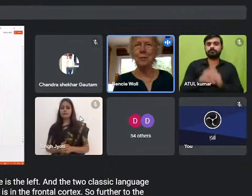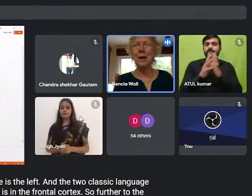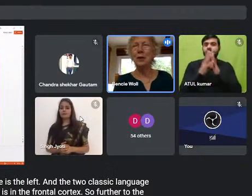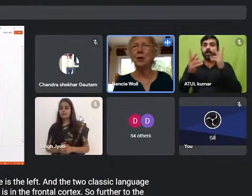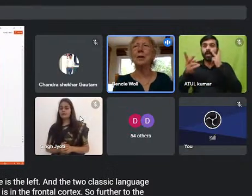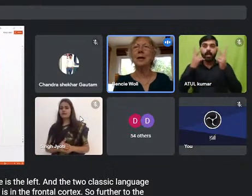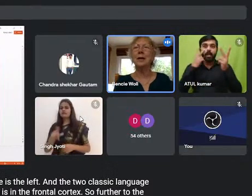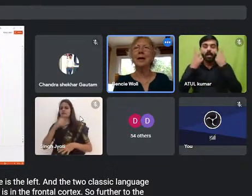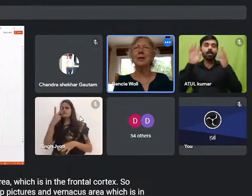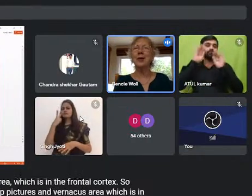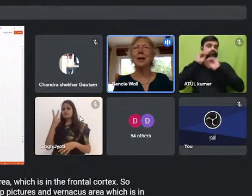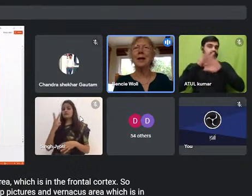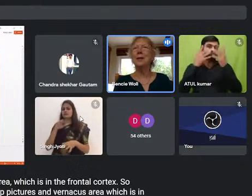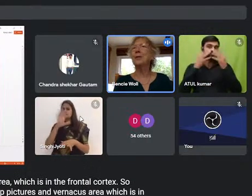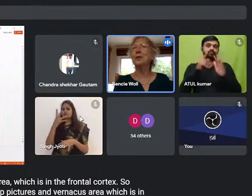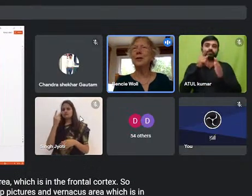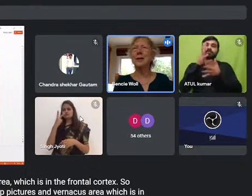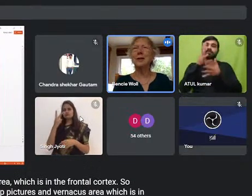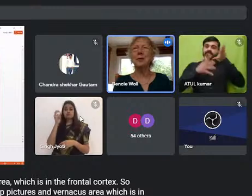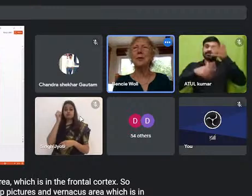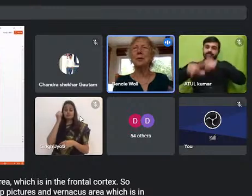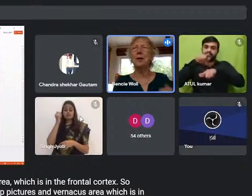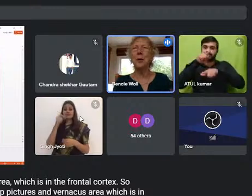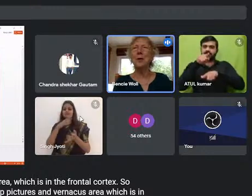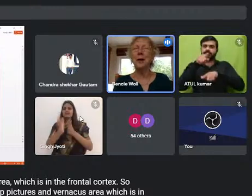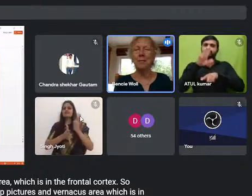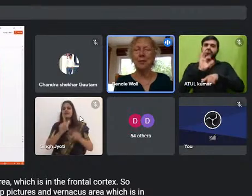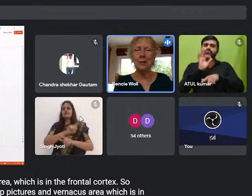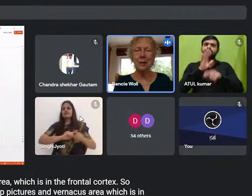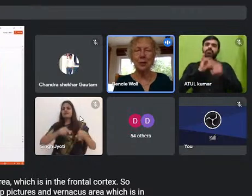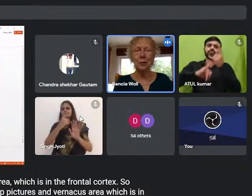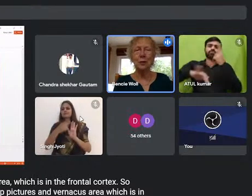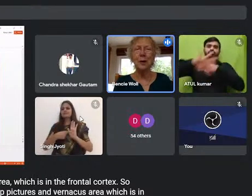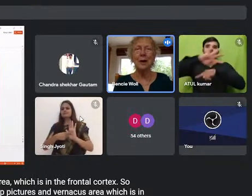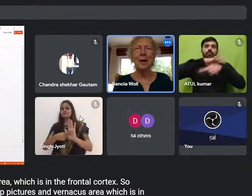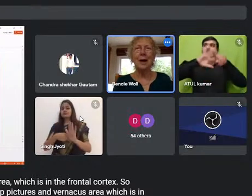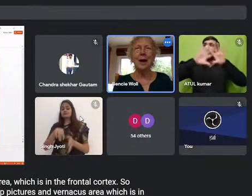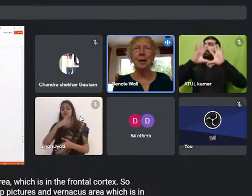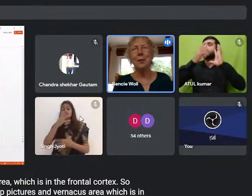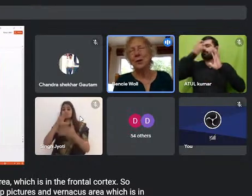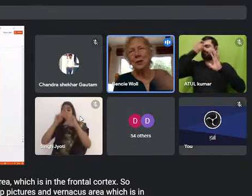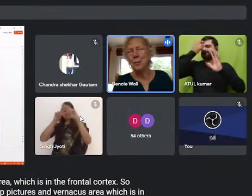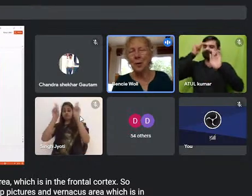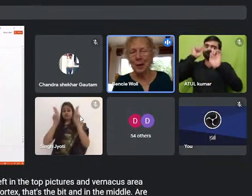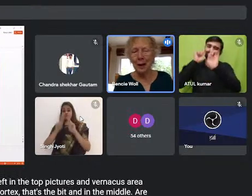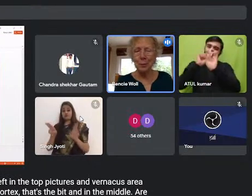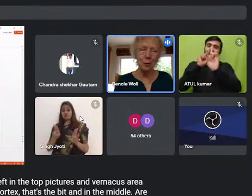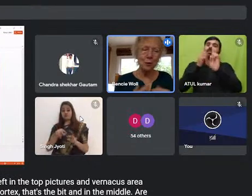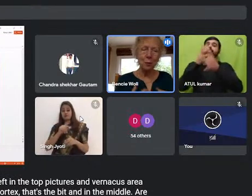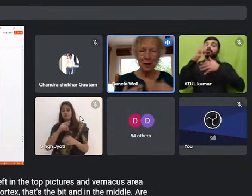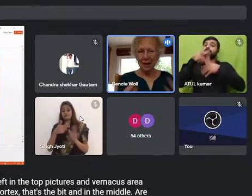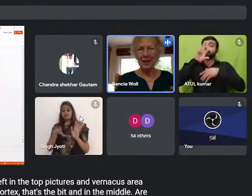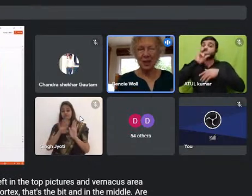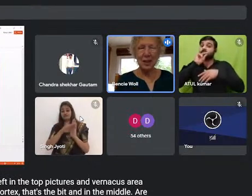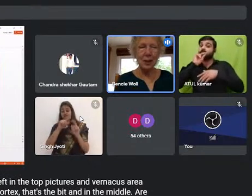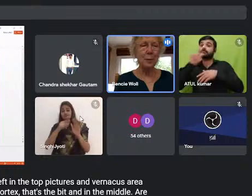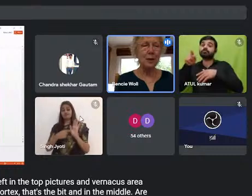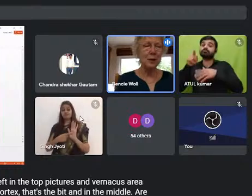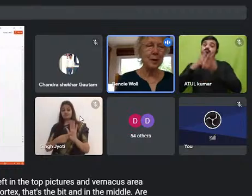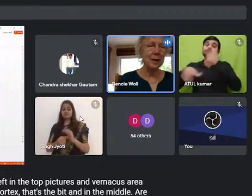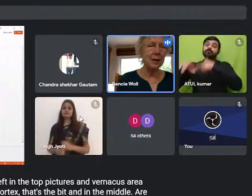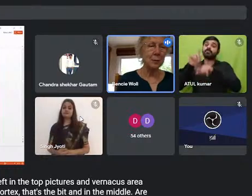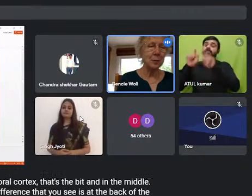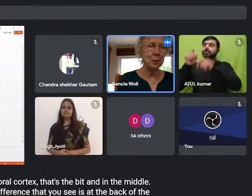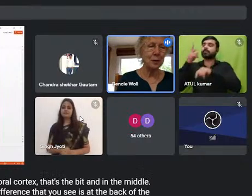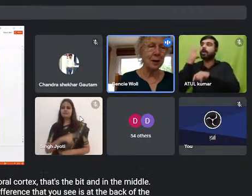visual information in sign language. It's a sort of lower level issue, whereas in spoken language, although they did see